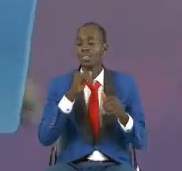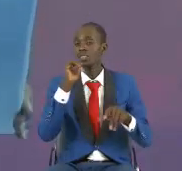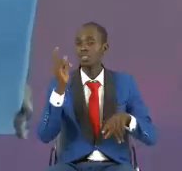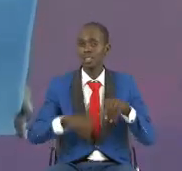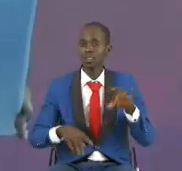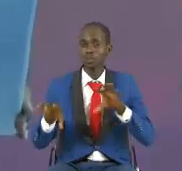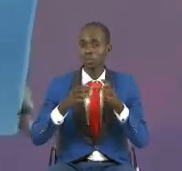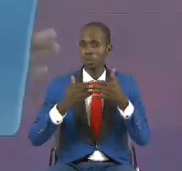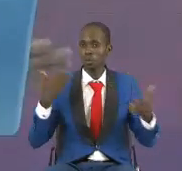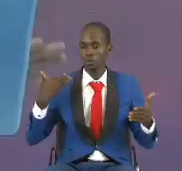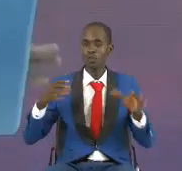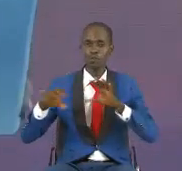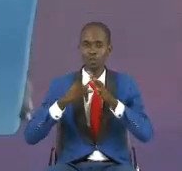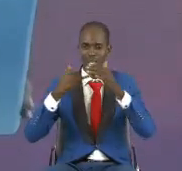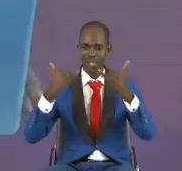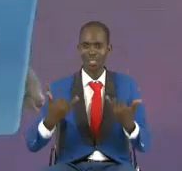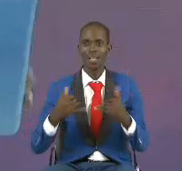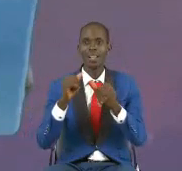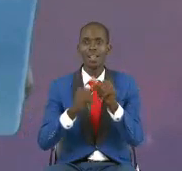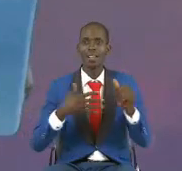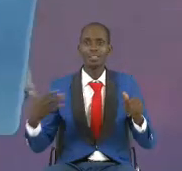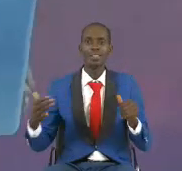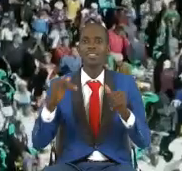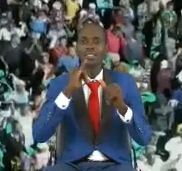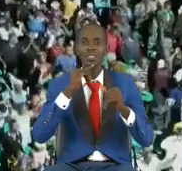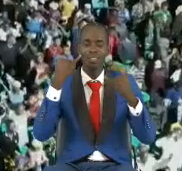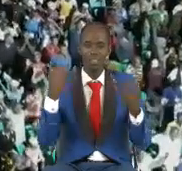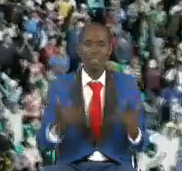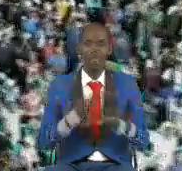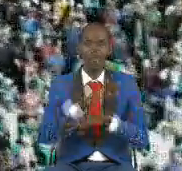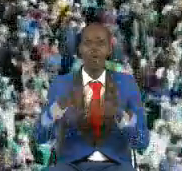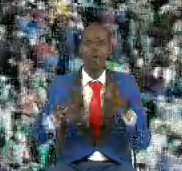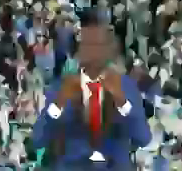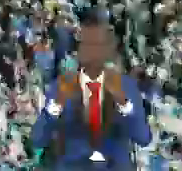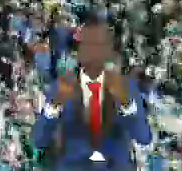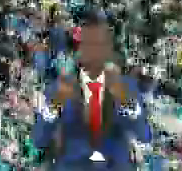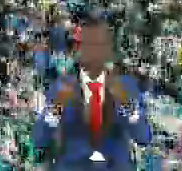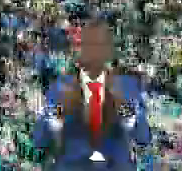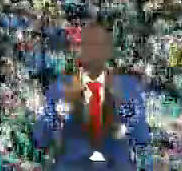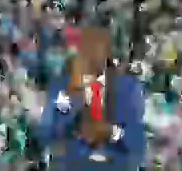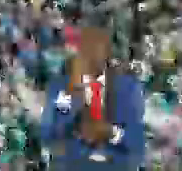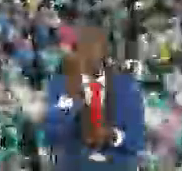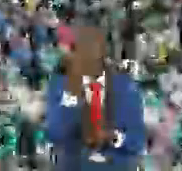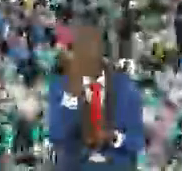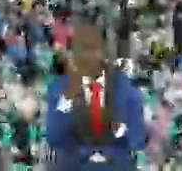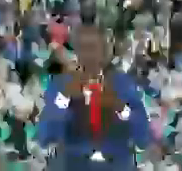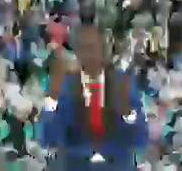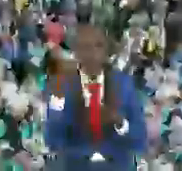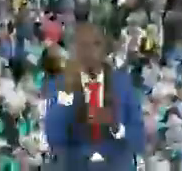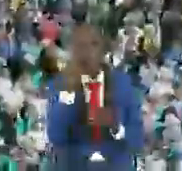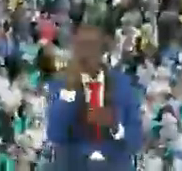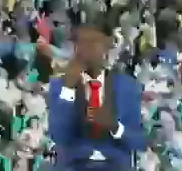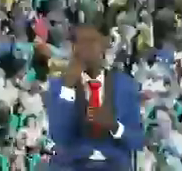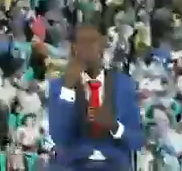do it now. Everything is all right. You are blind, open your eyes. You are